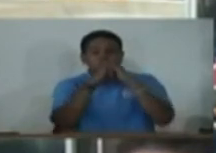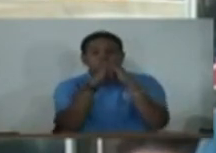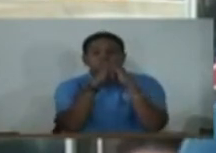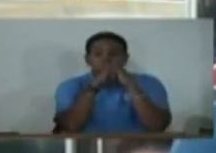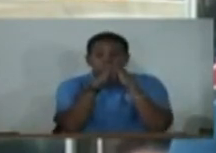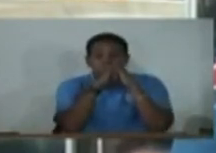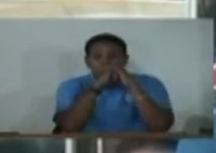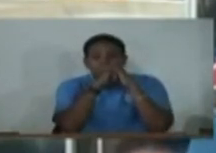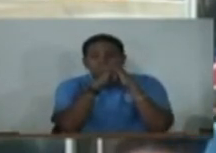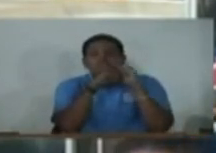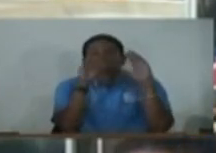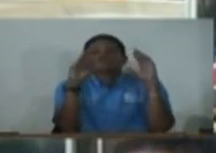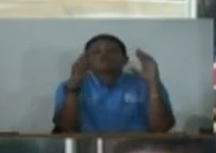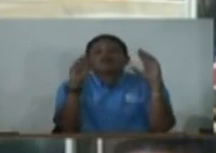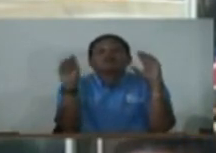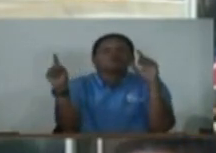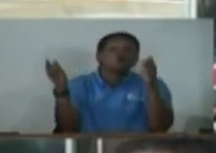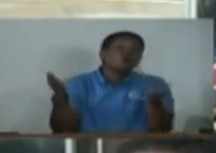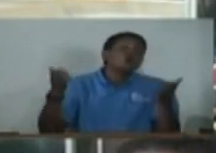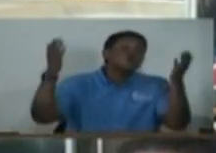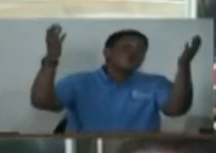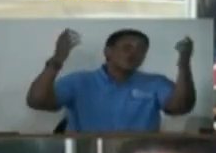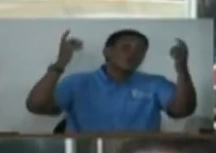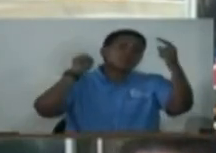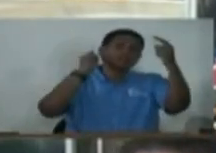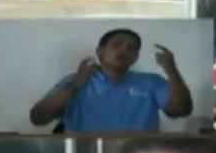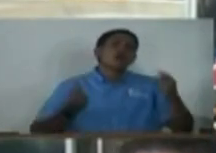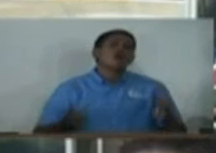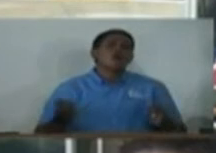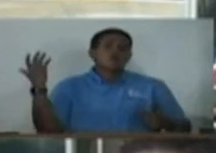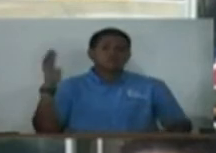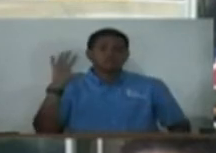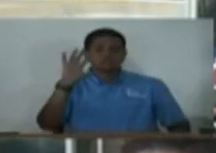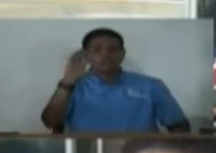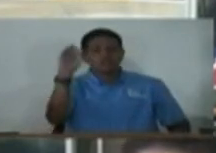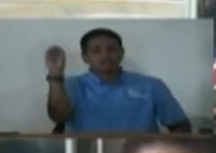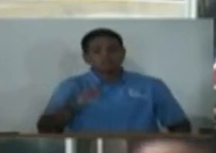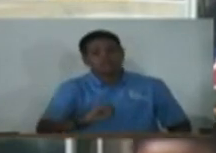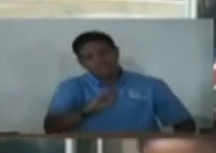which the WHO recommends, is 5%.